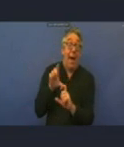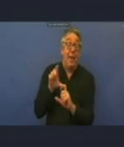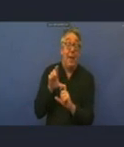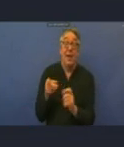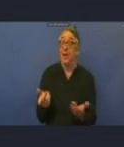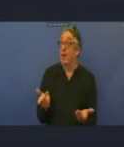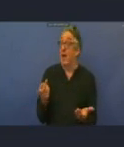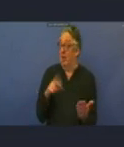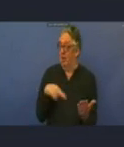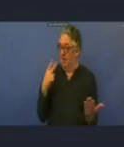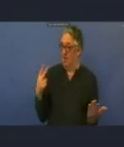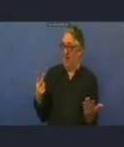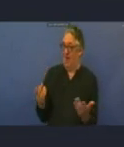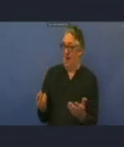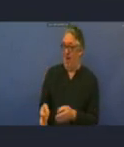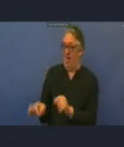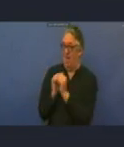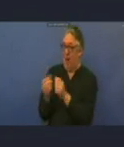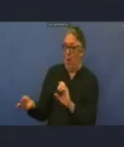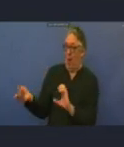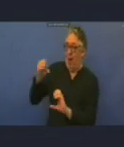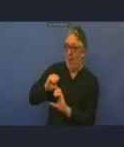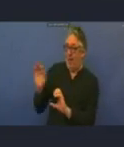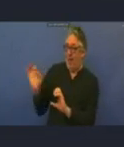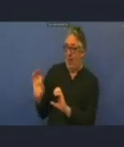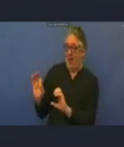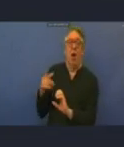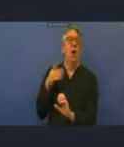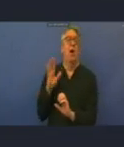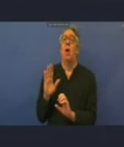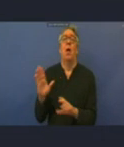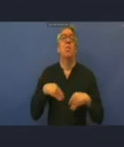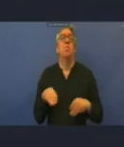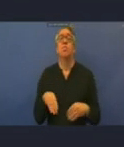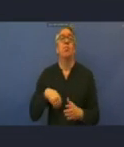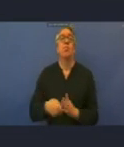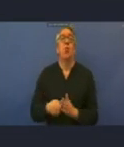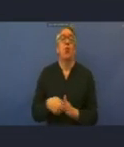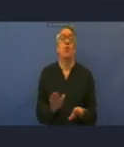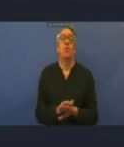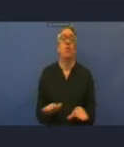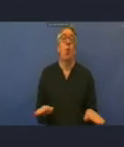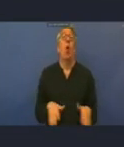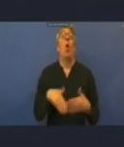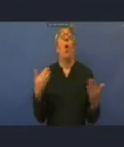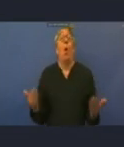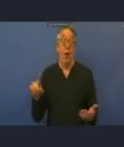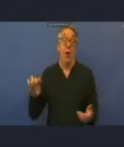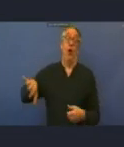So the project will continue to be supported, but without the participation of a third countries if this is